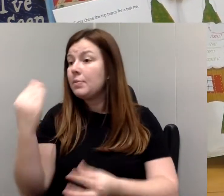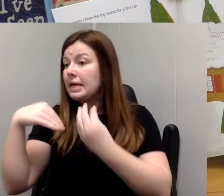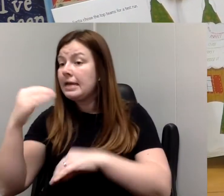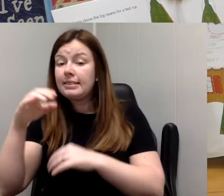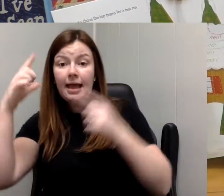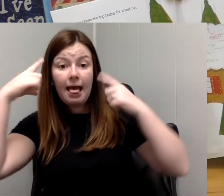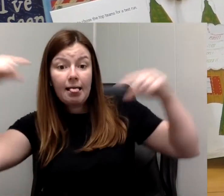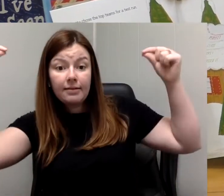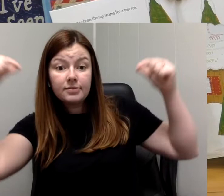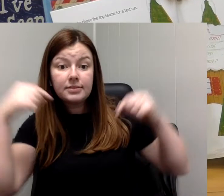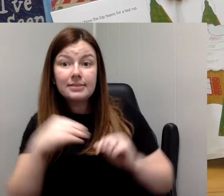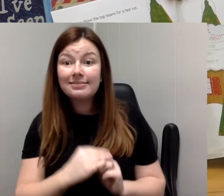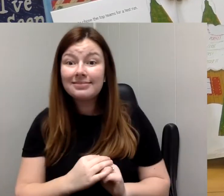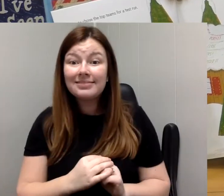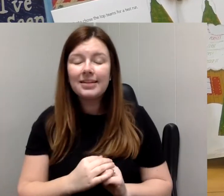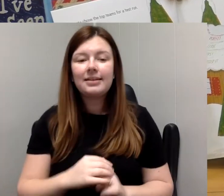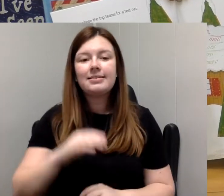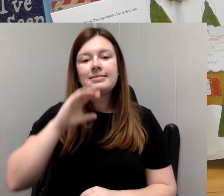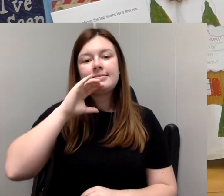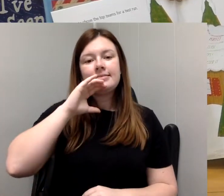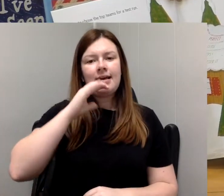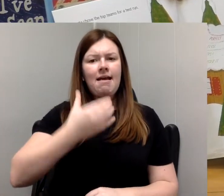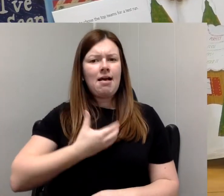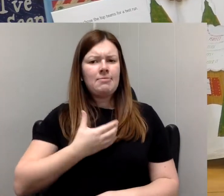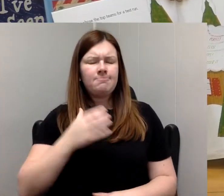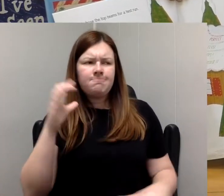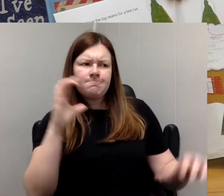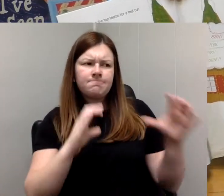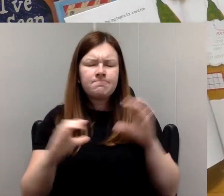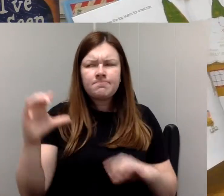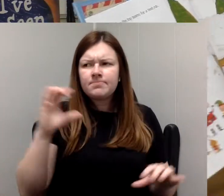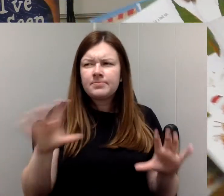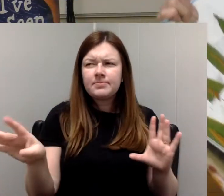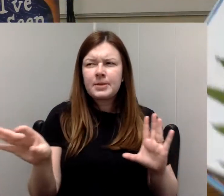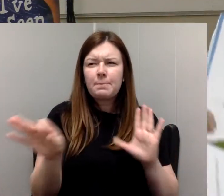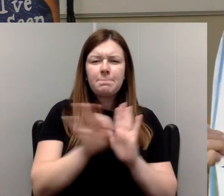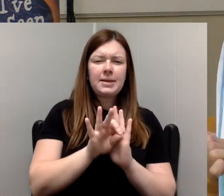Santa chose the top teams for a test run.